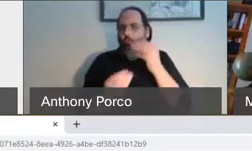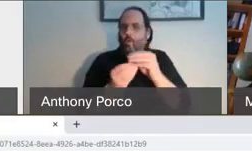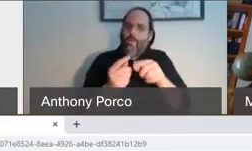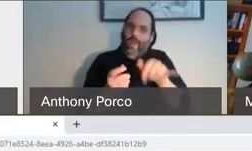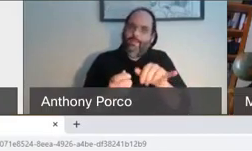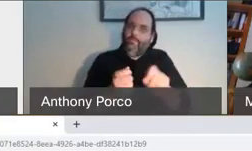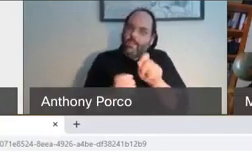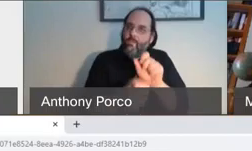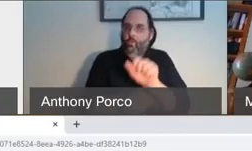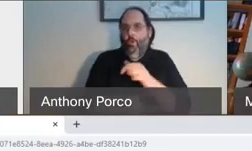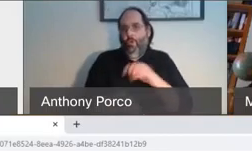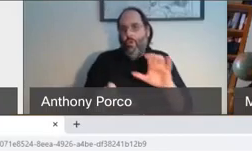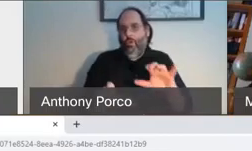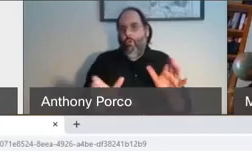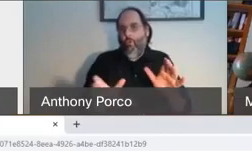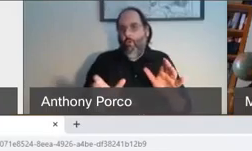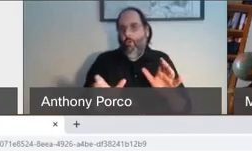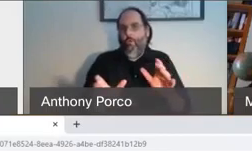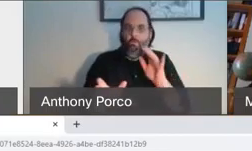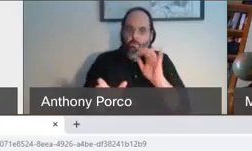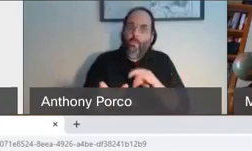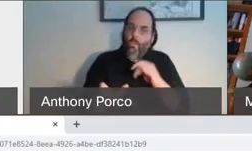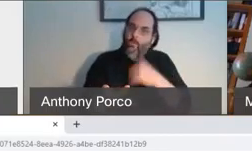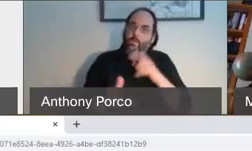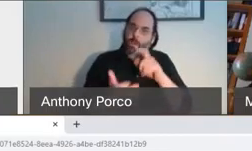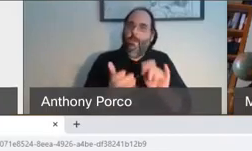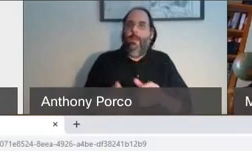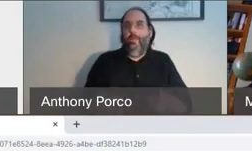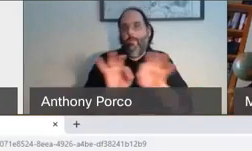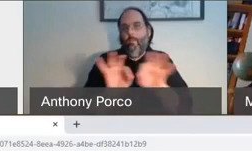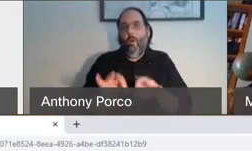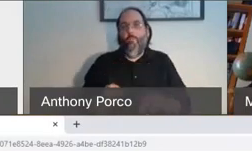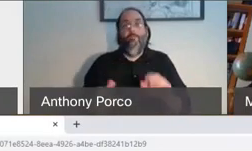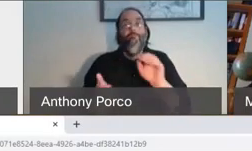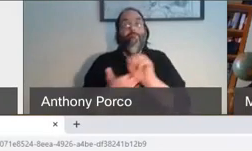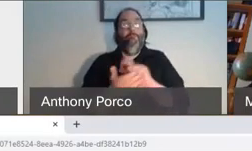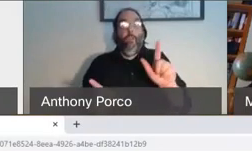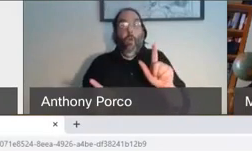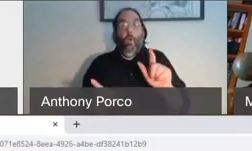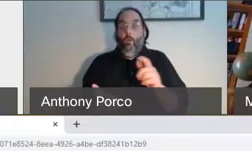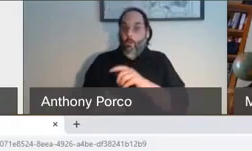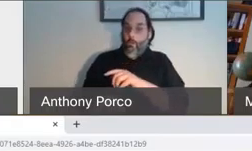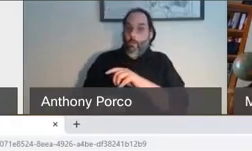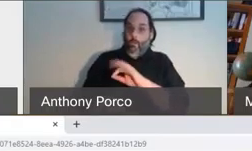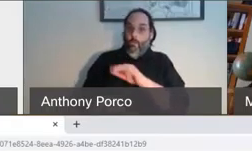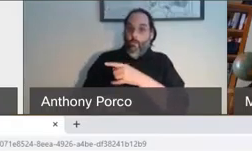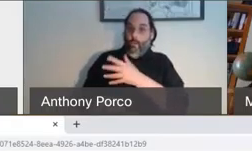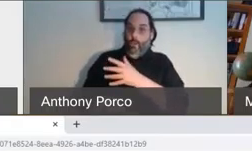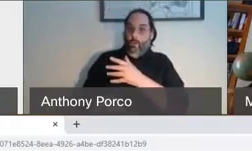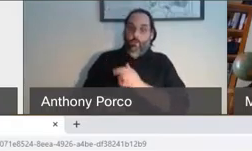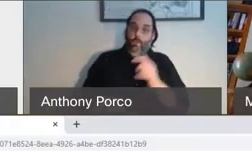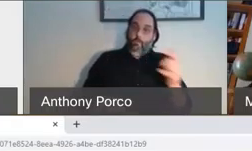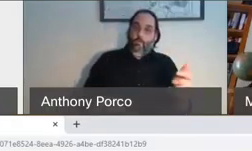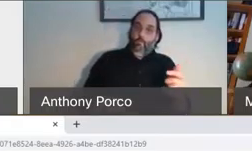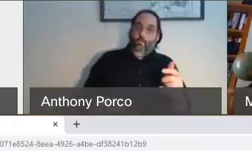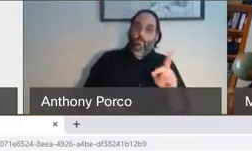do is extremely meaningful. So that's it for us. Michael, there's nothing else for you. We'll hand it back over to our MC, Derek